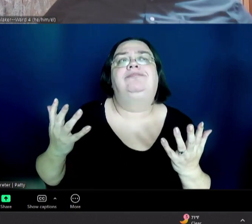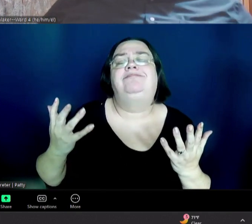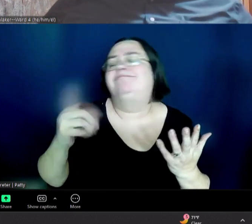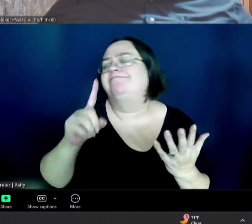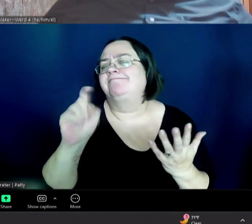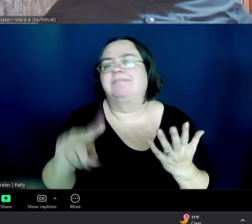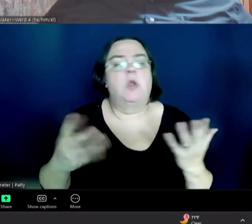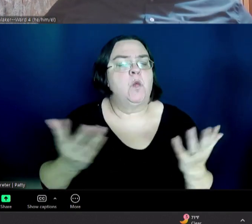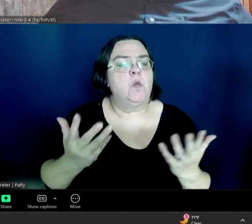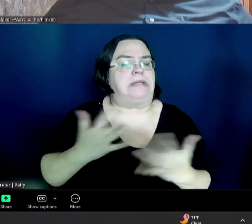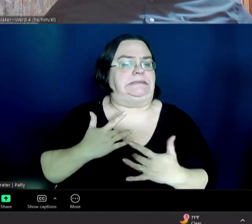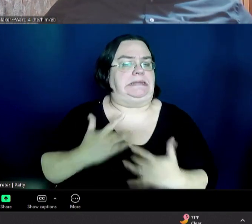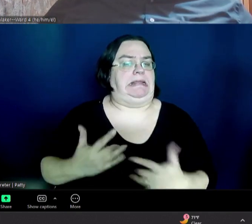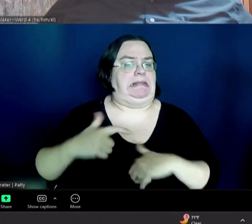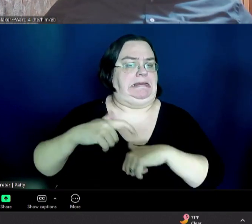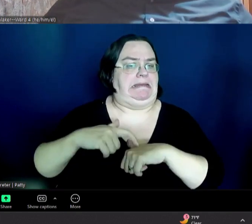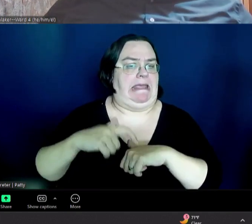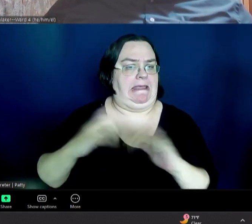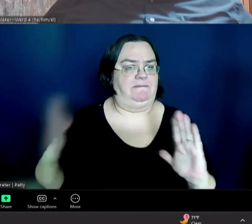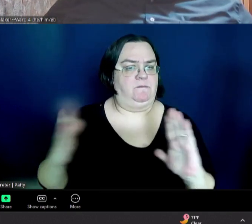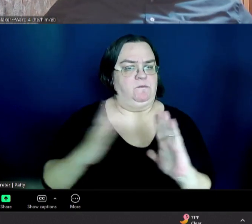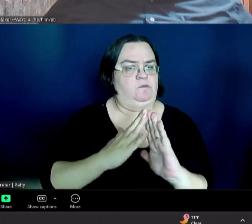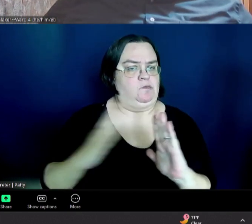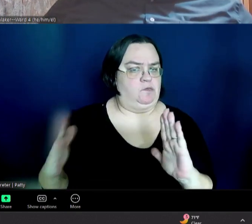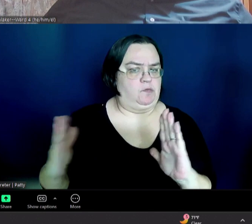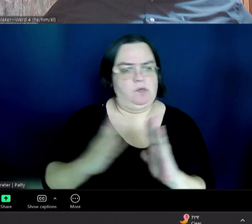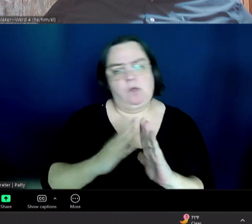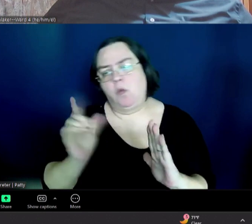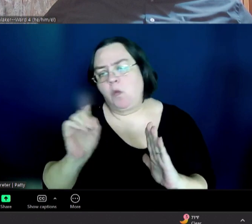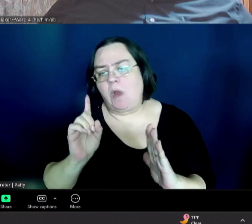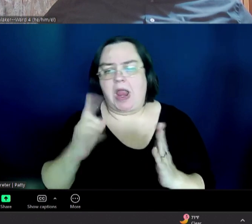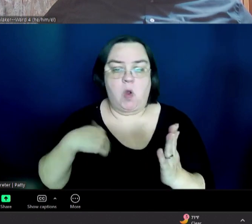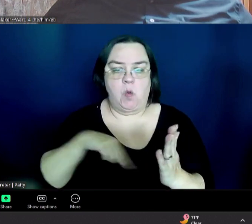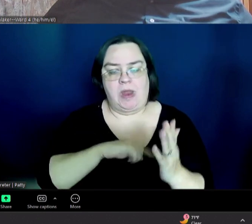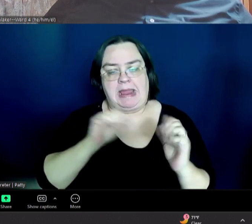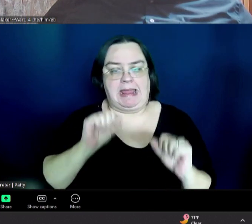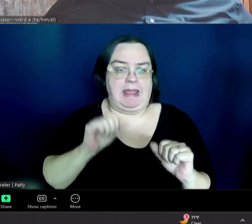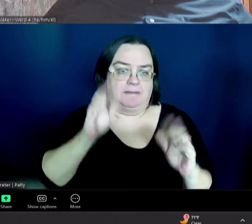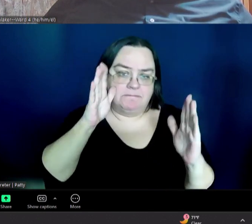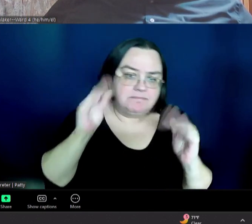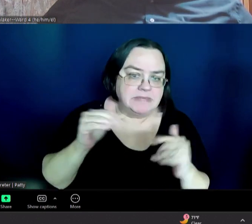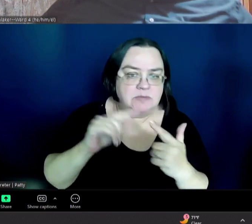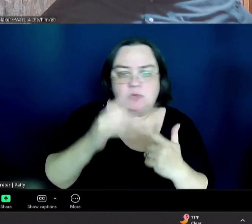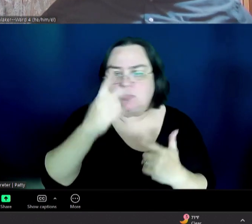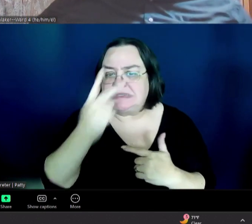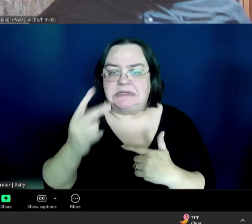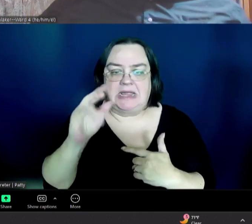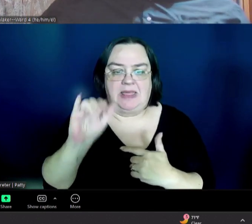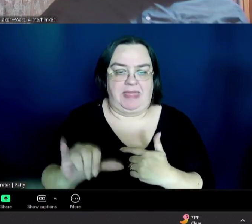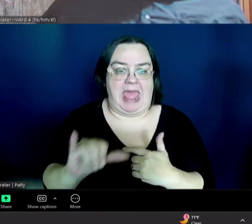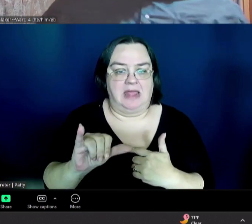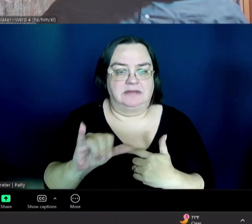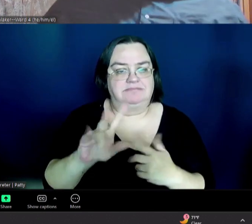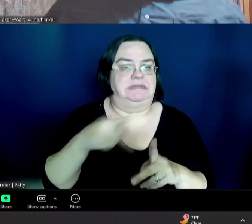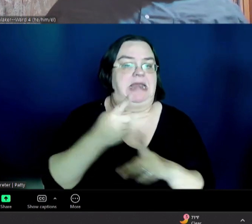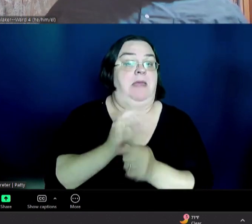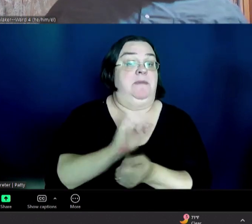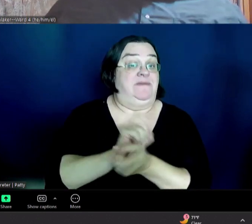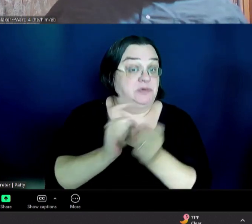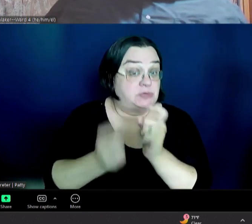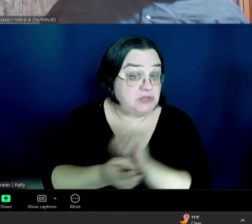time frame where we could anticipate seeing that kind of change in people's driving